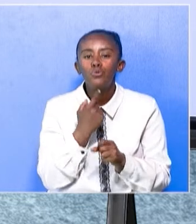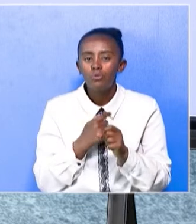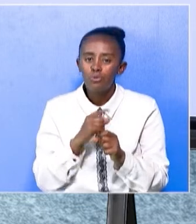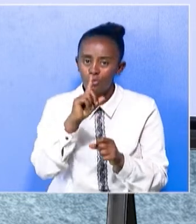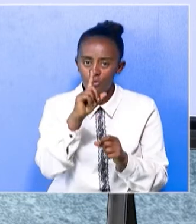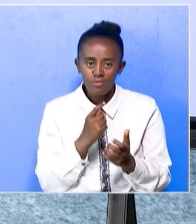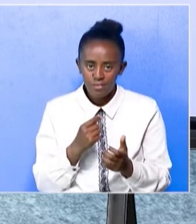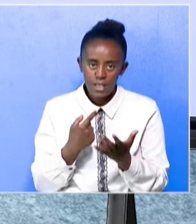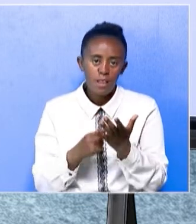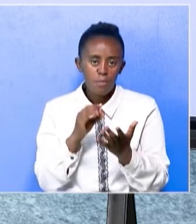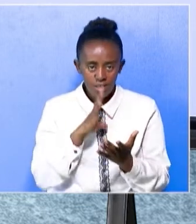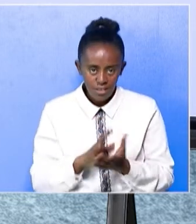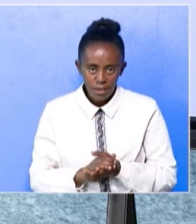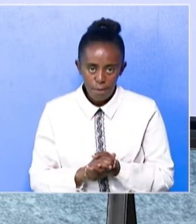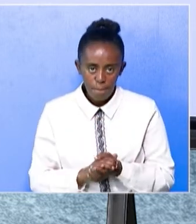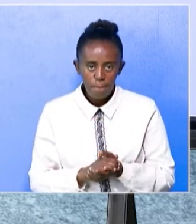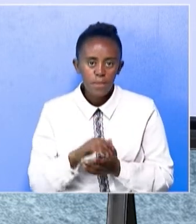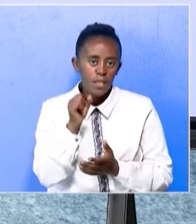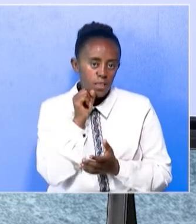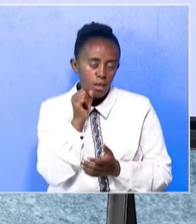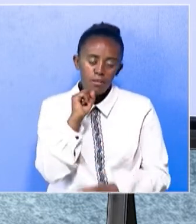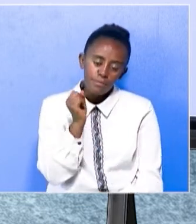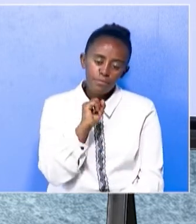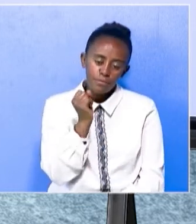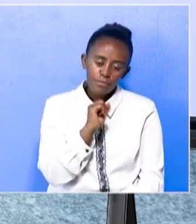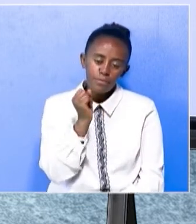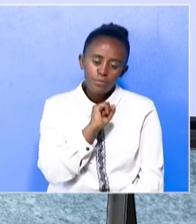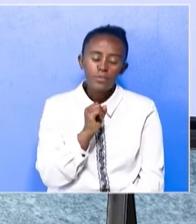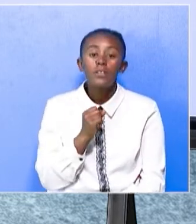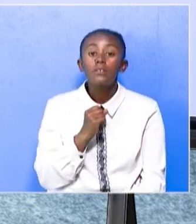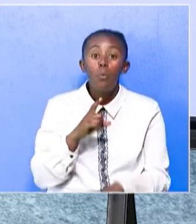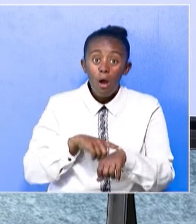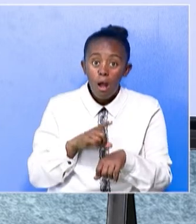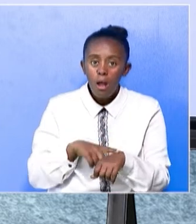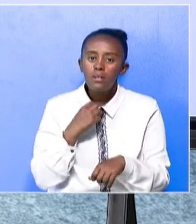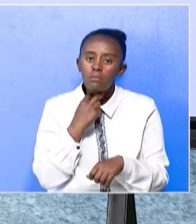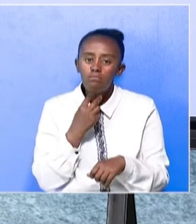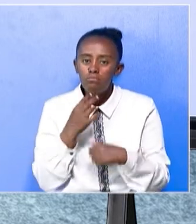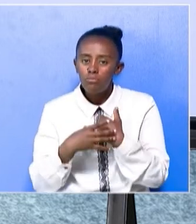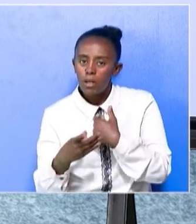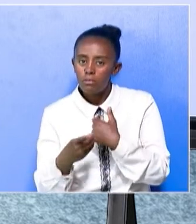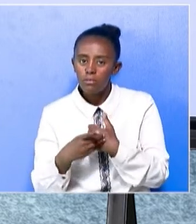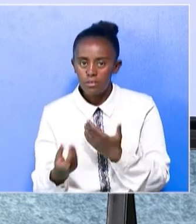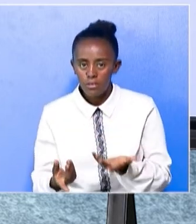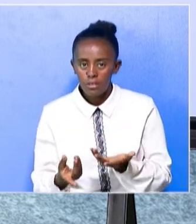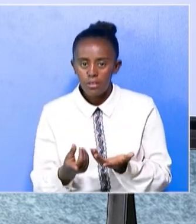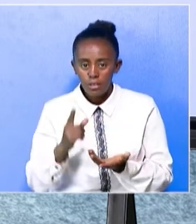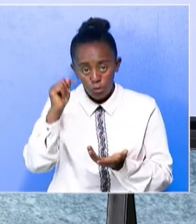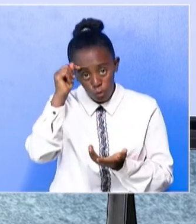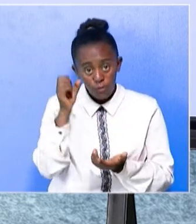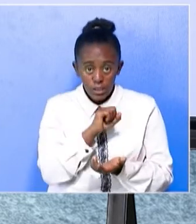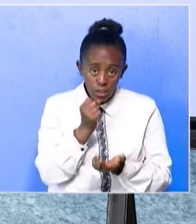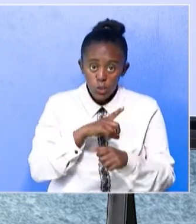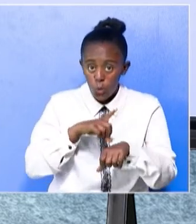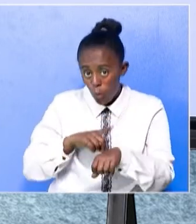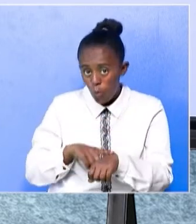okay? Yeah. Sarah was singing while recording her voice. Tofik was singing